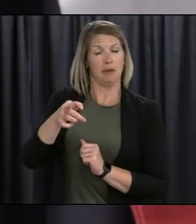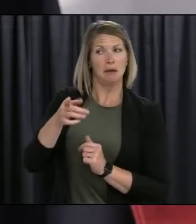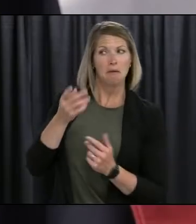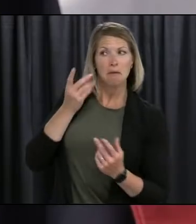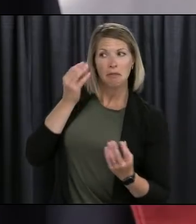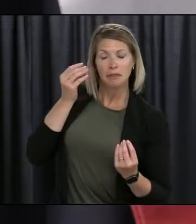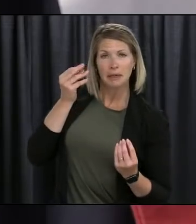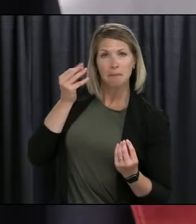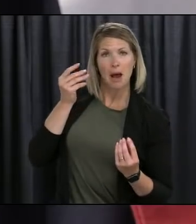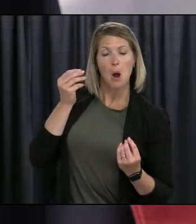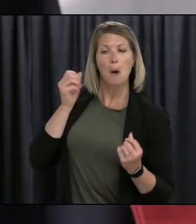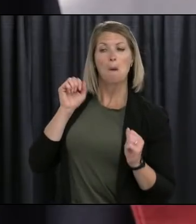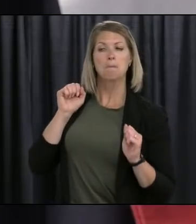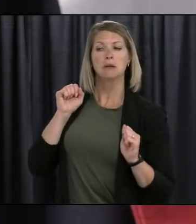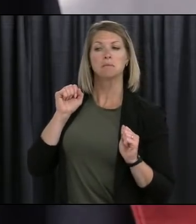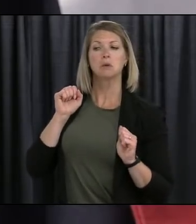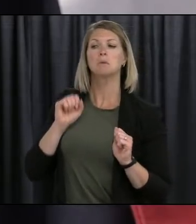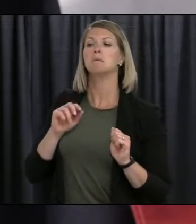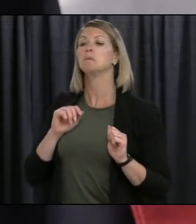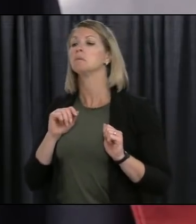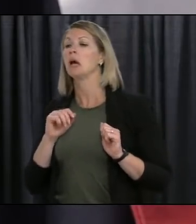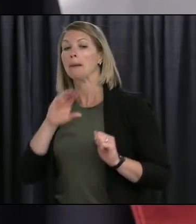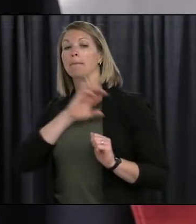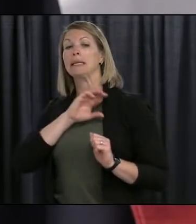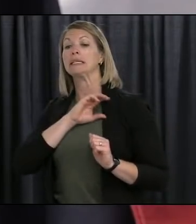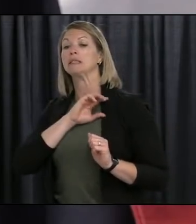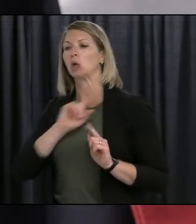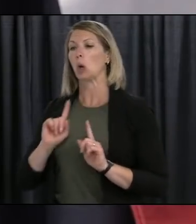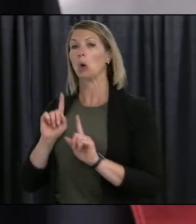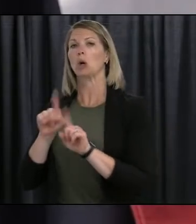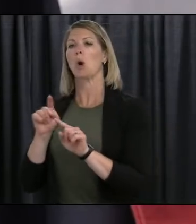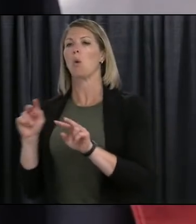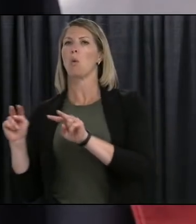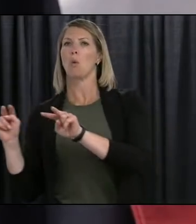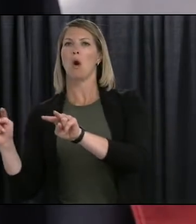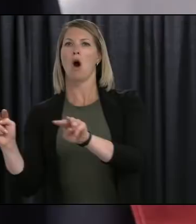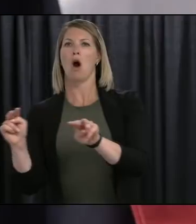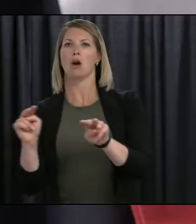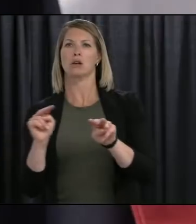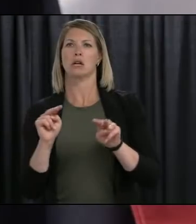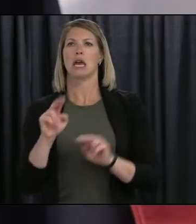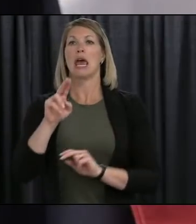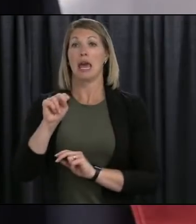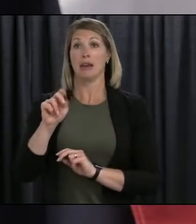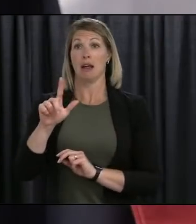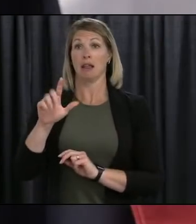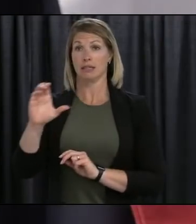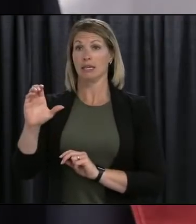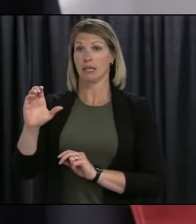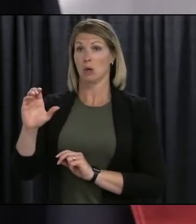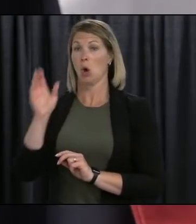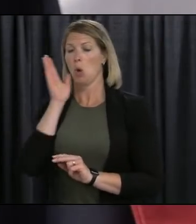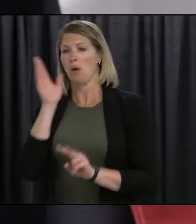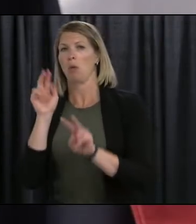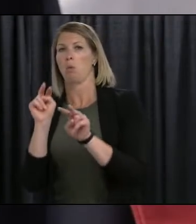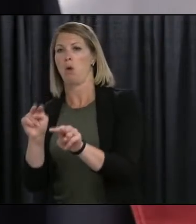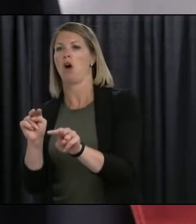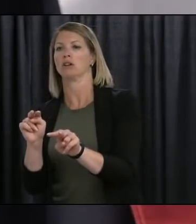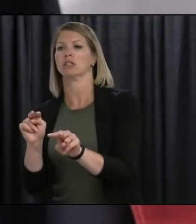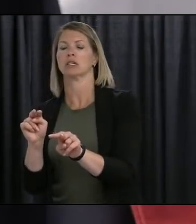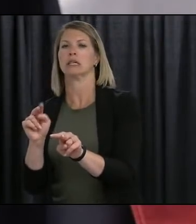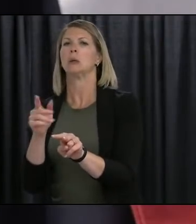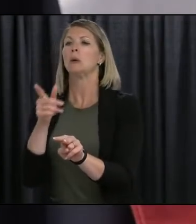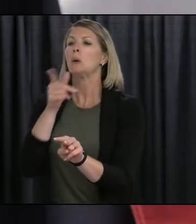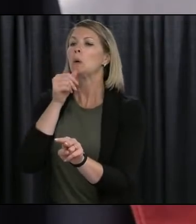on the responsibility for policing this. And to enable them to do this better, while we've written guidelines, which most people